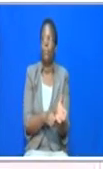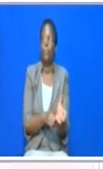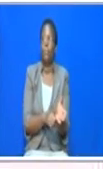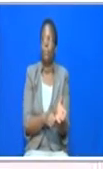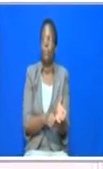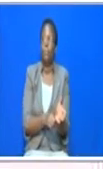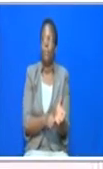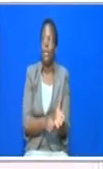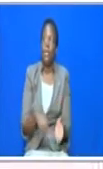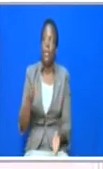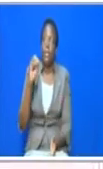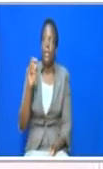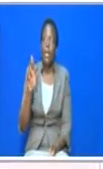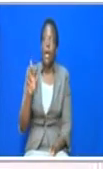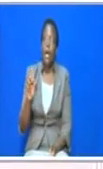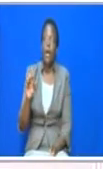cruel.